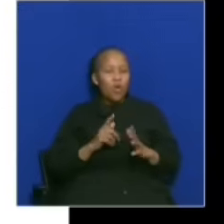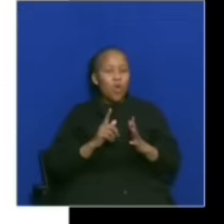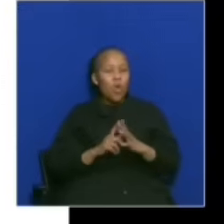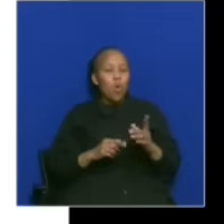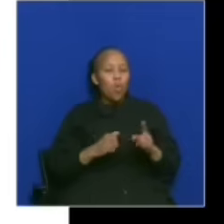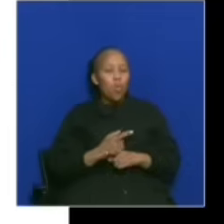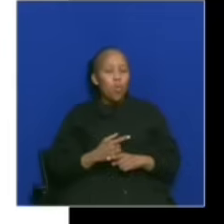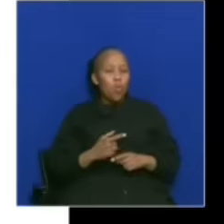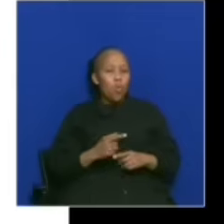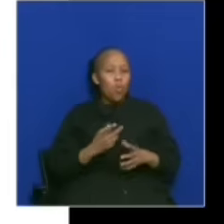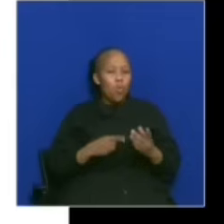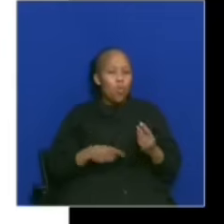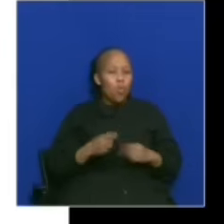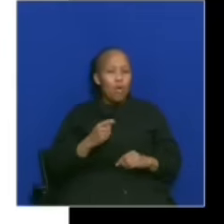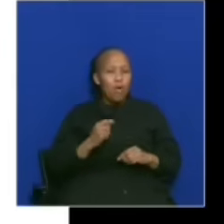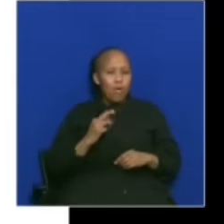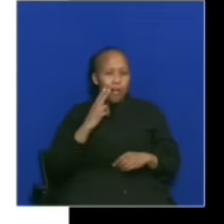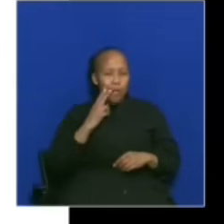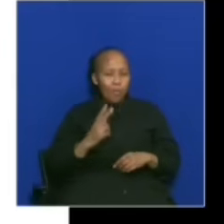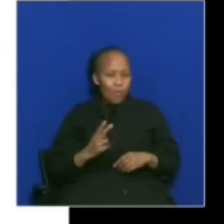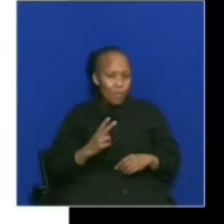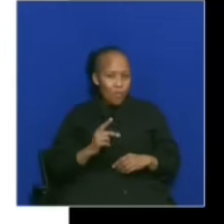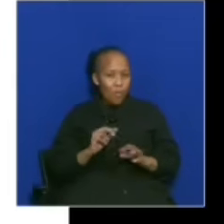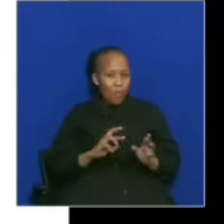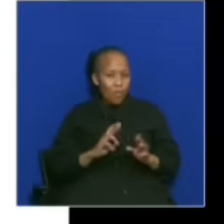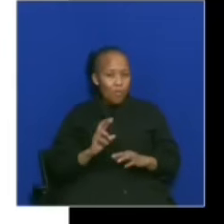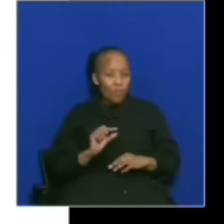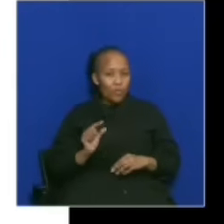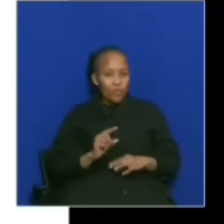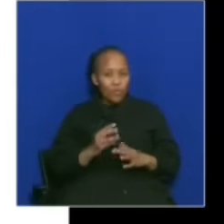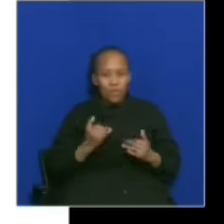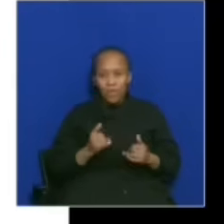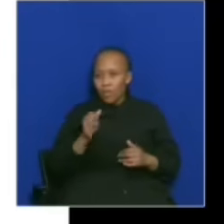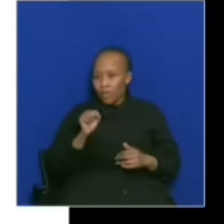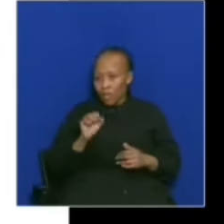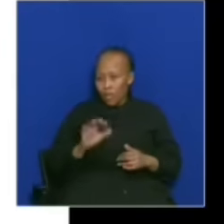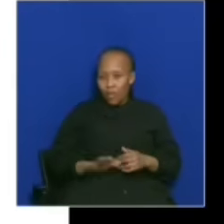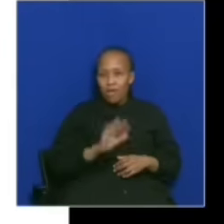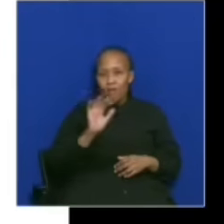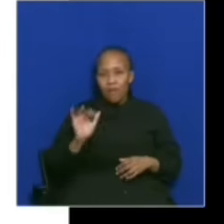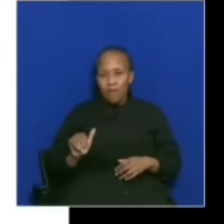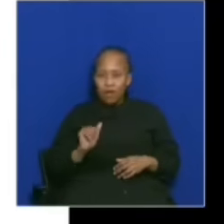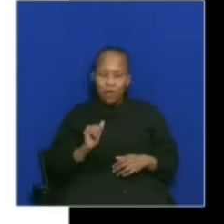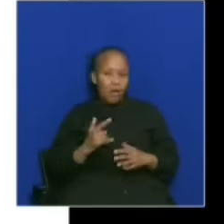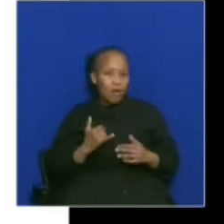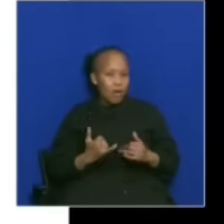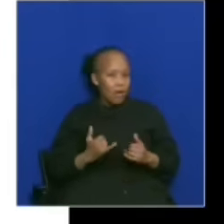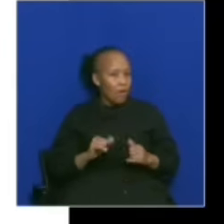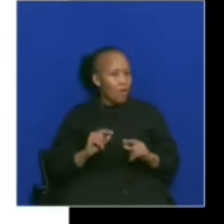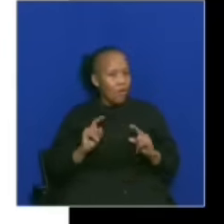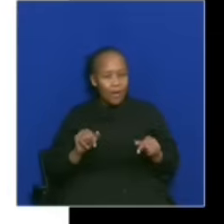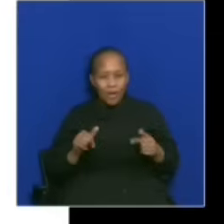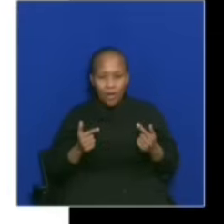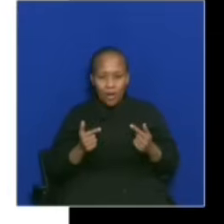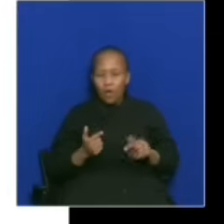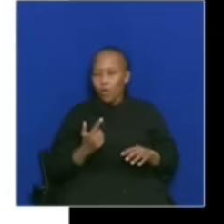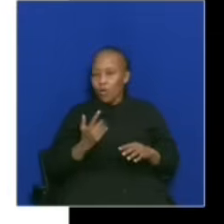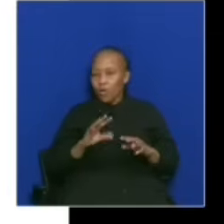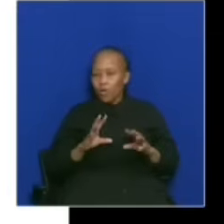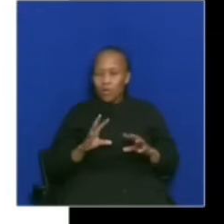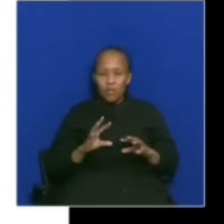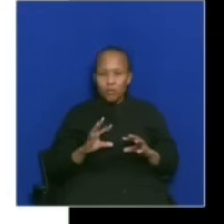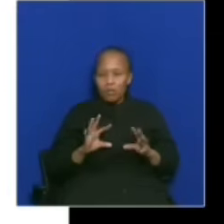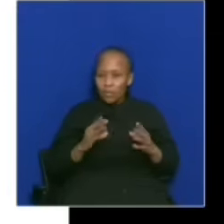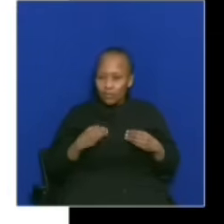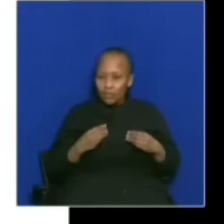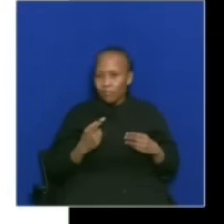We hope it serves as a wake-up call to the authorities. South Africa cannot afford this industrial-scale looting to continue a single